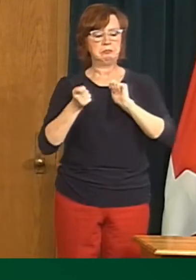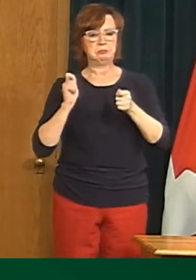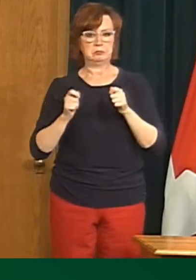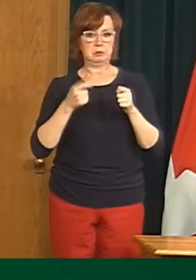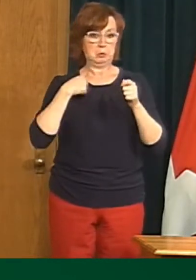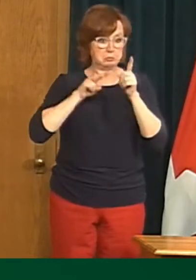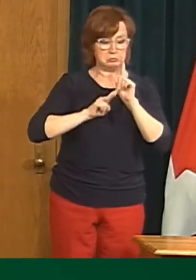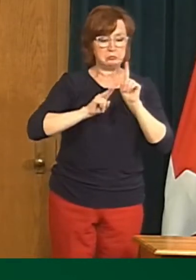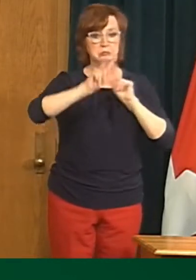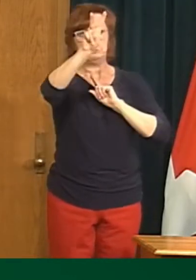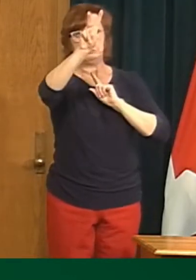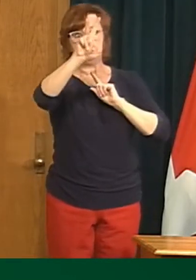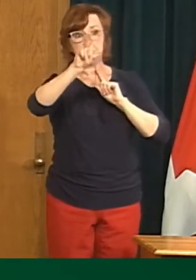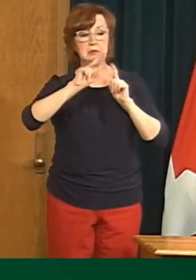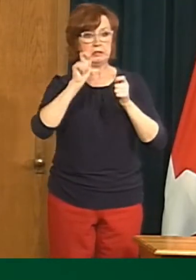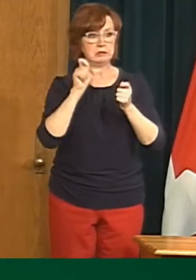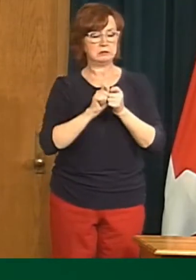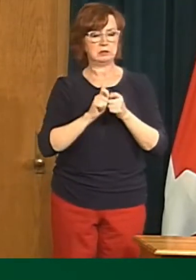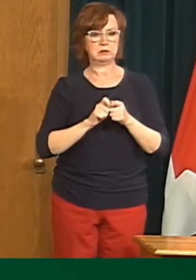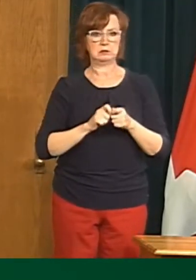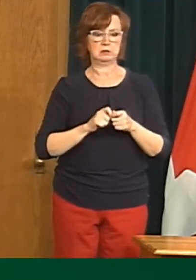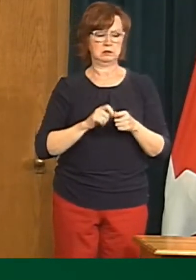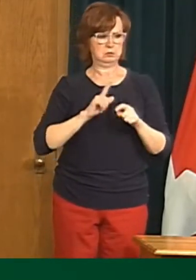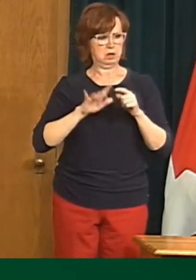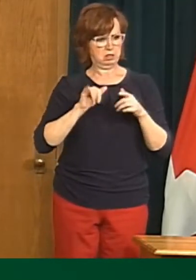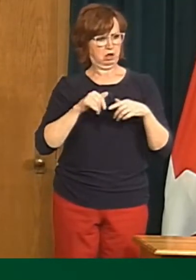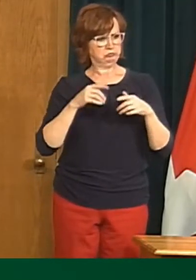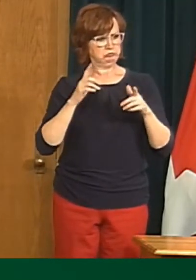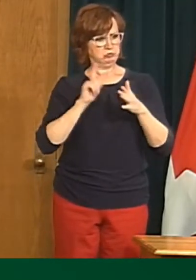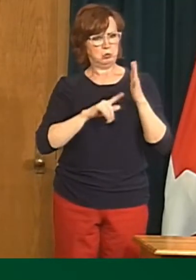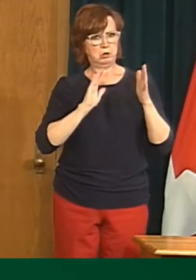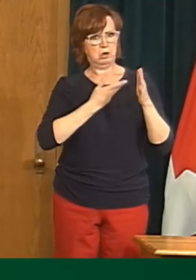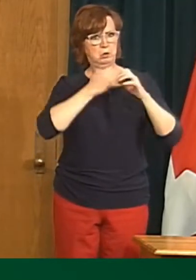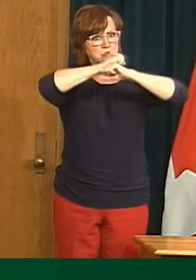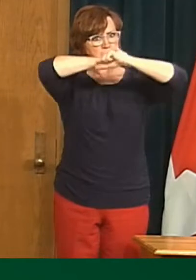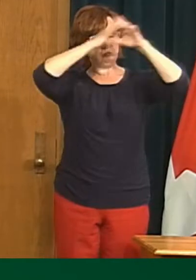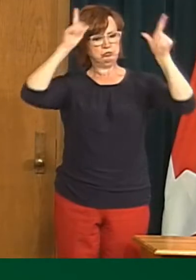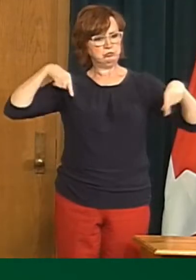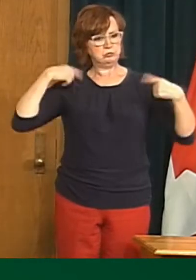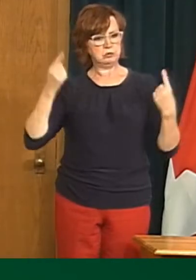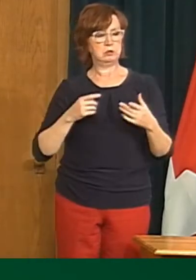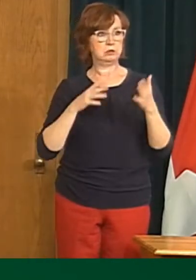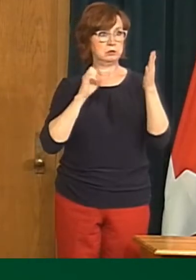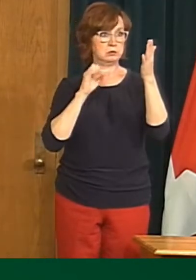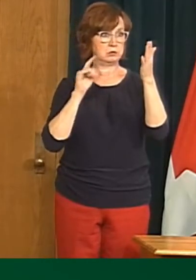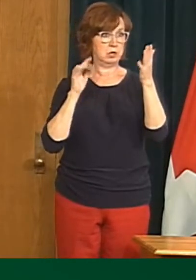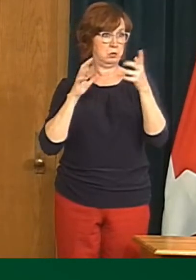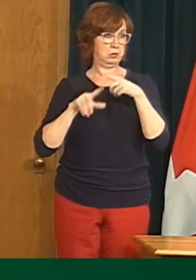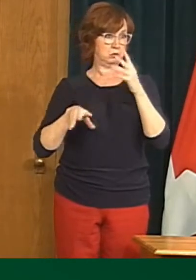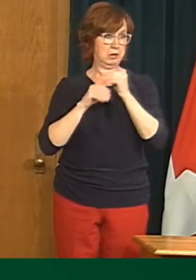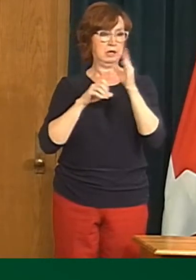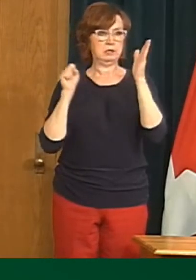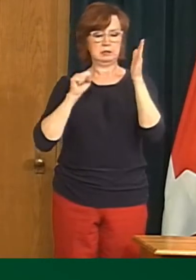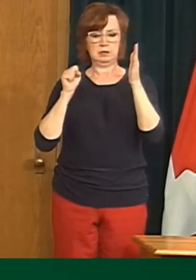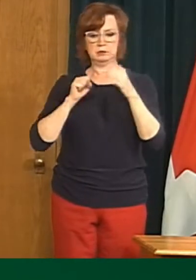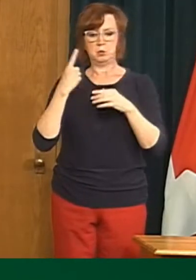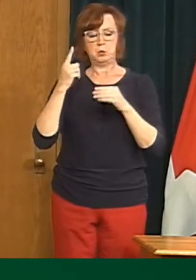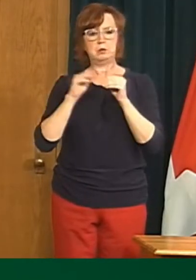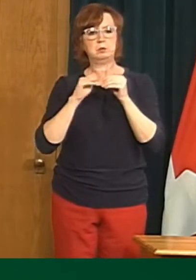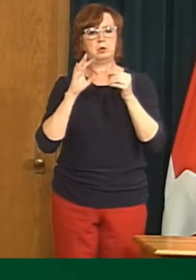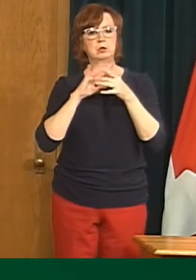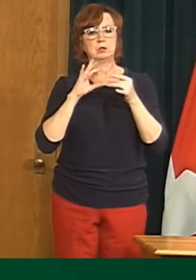was the plan all along. Scott might want to add to that. Sure, I'll just add a little bit around the